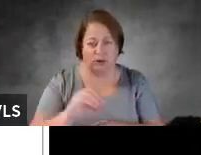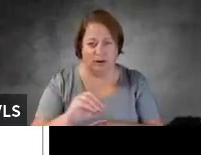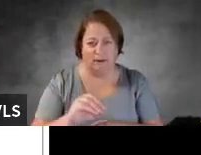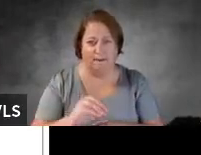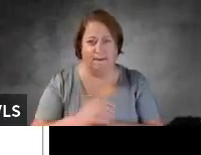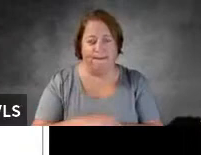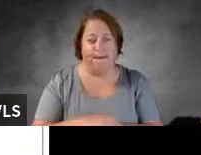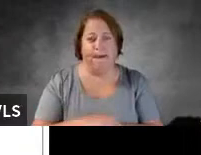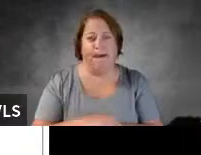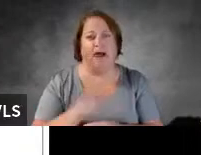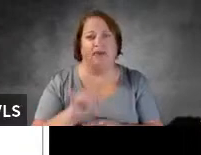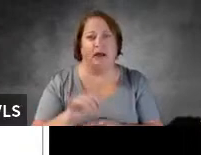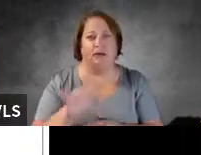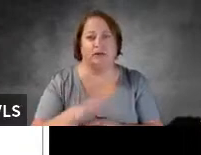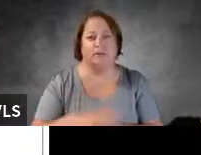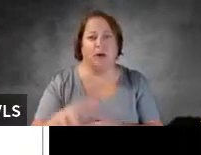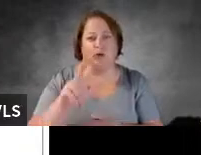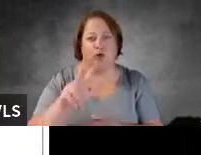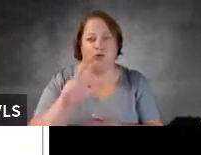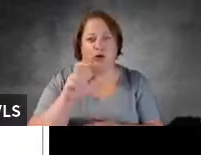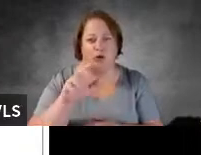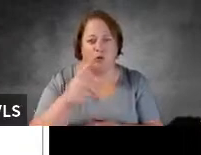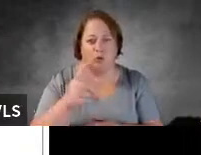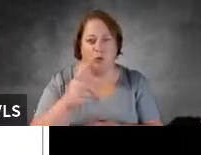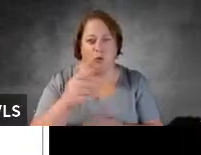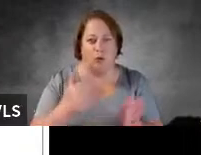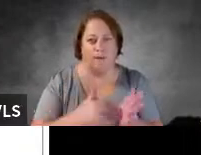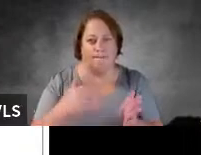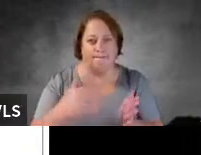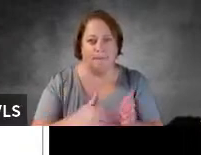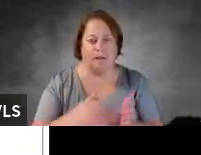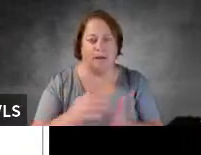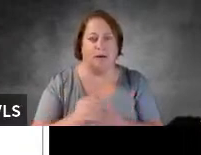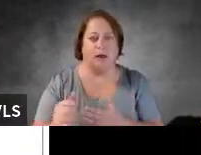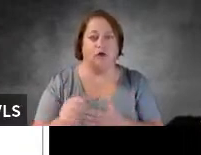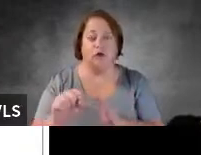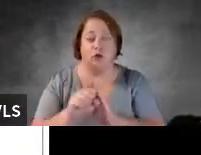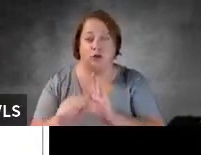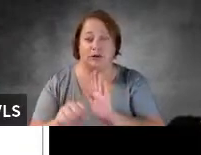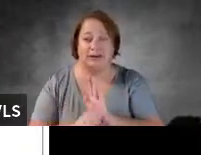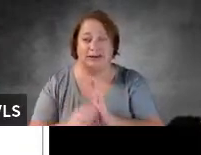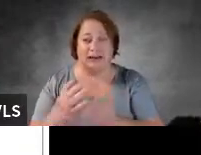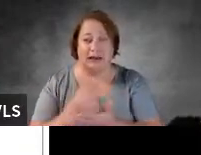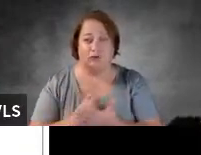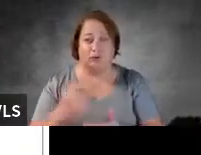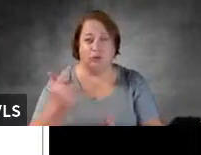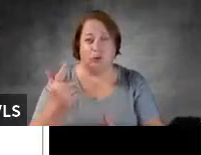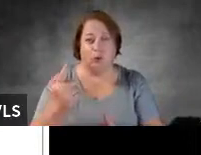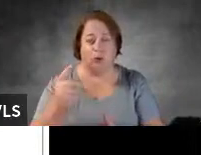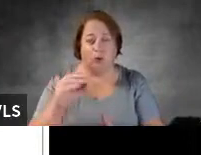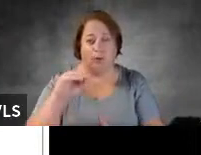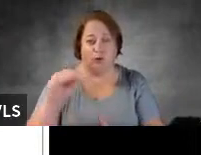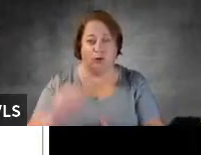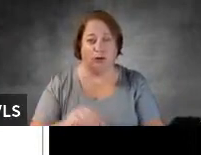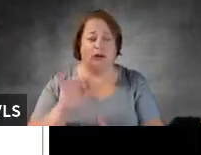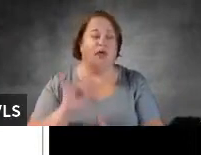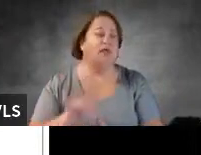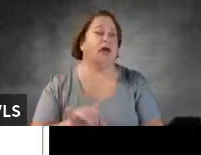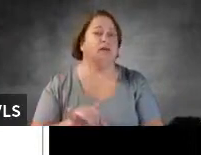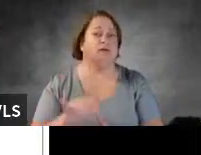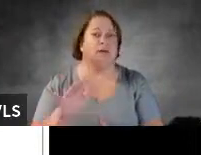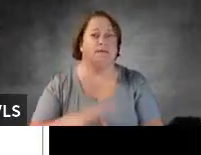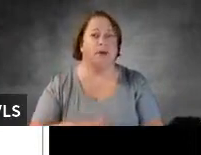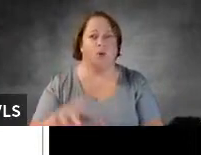revenue, which equates to about $321 million. Our state revenue is about 21%, and that equates to